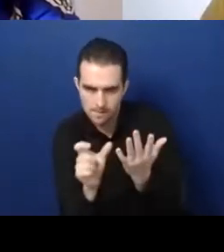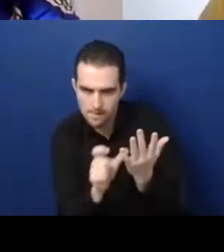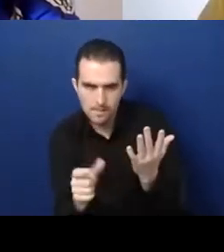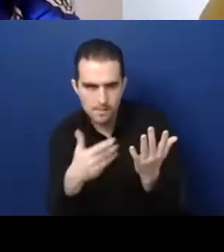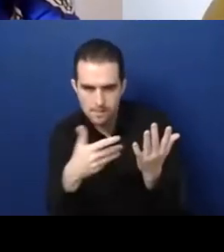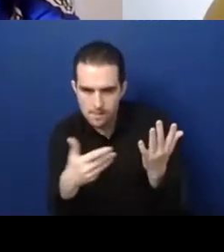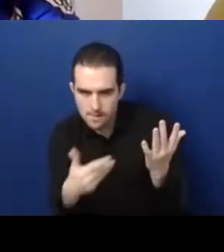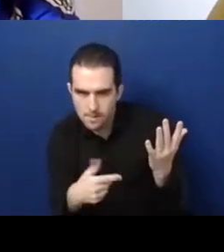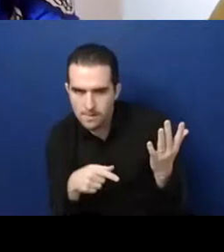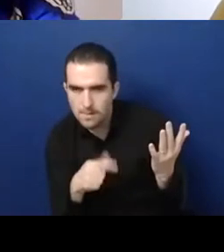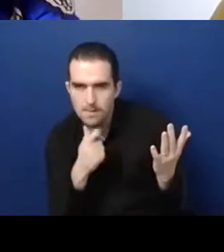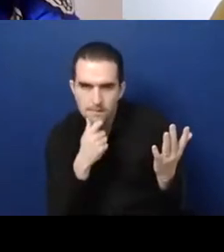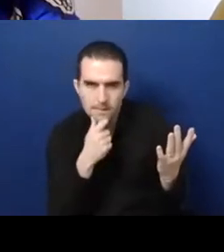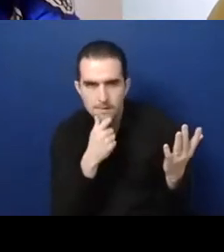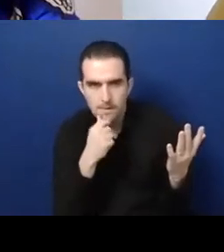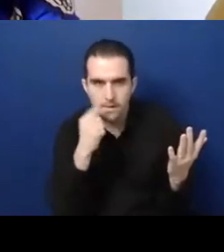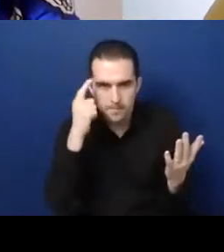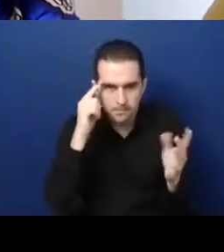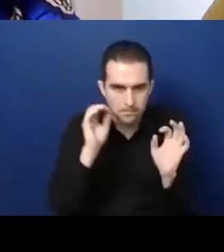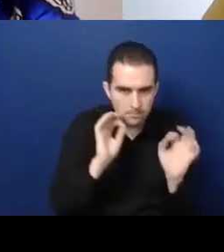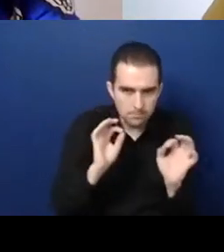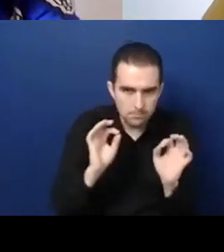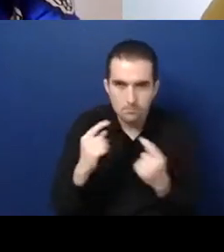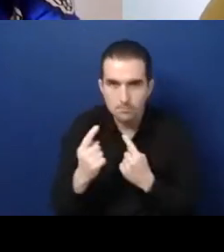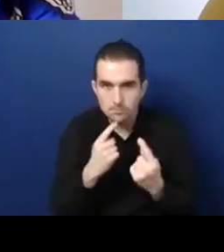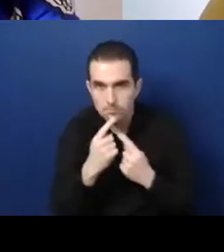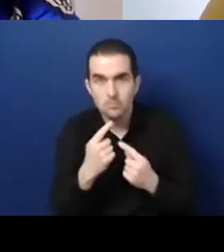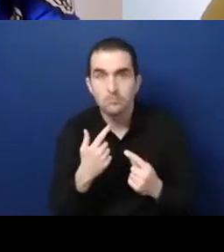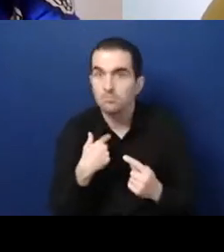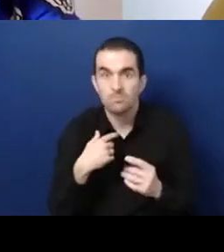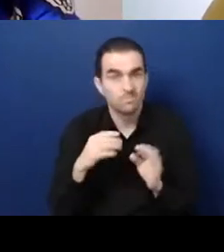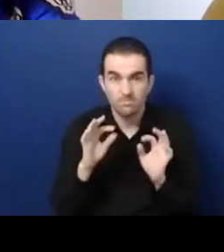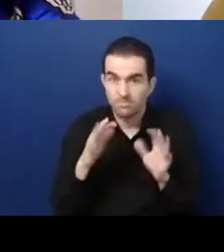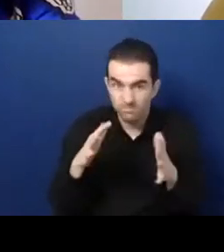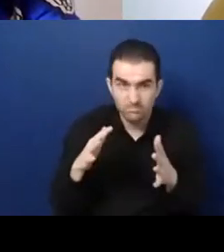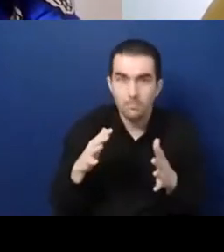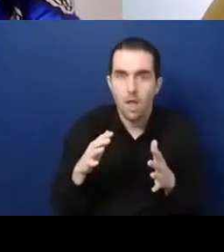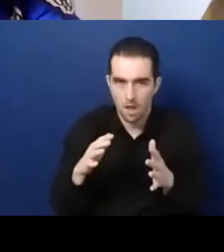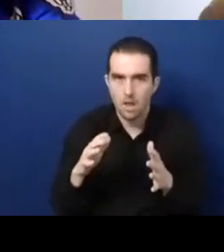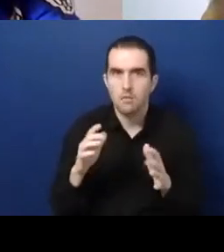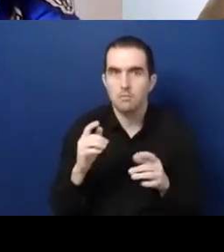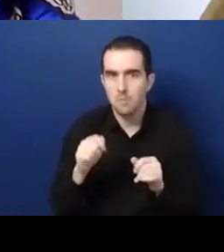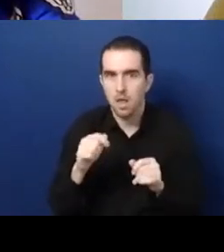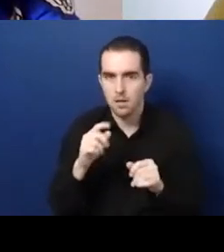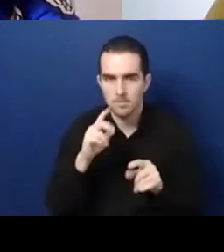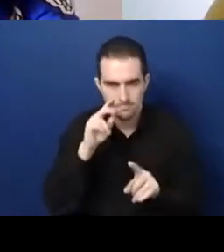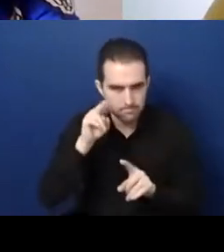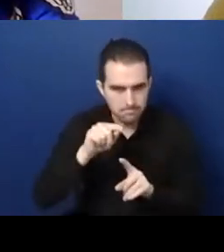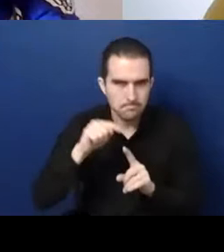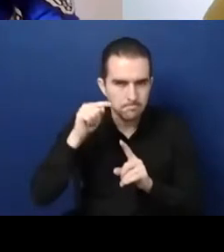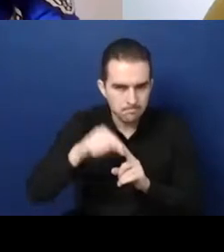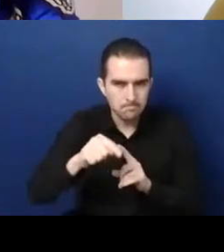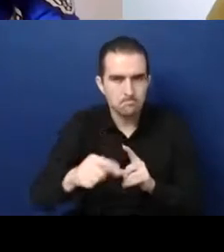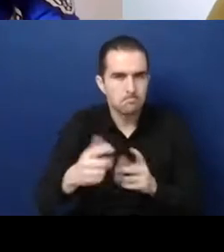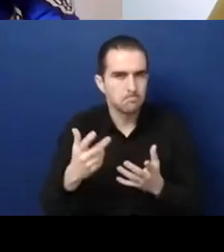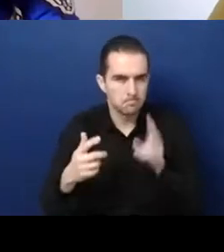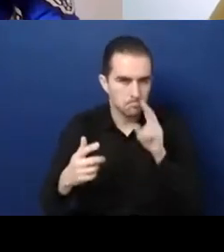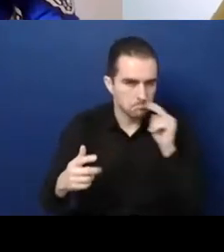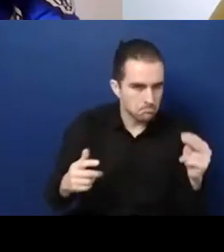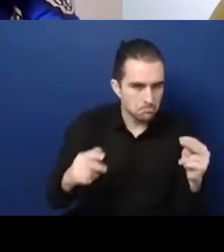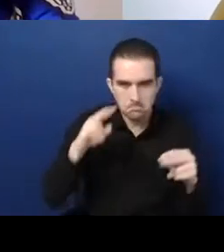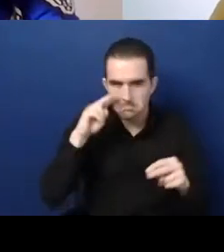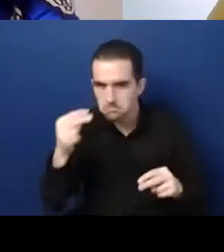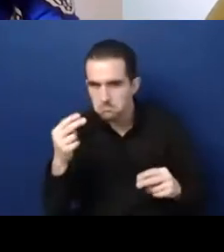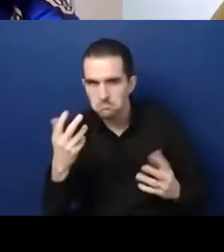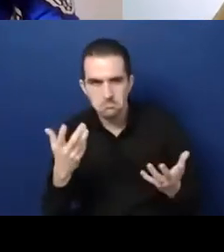there is a problem, where we are seeing there is inequality, discrimination. Similarly with safeguarding, if we wear spectacles of safeguarding, we will